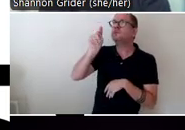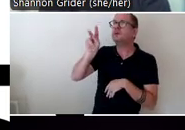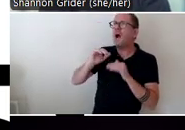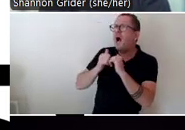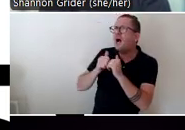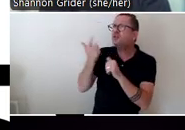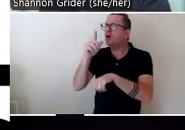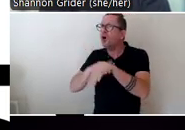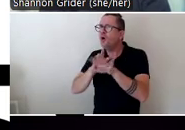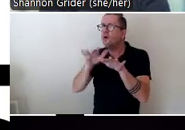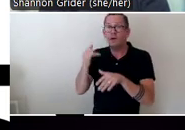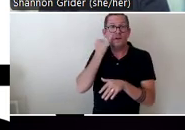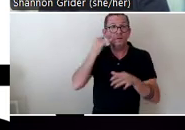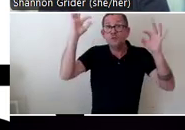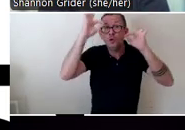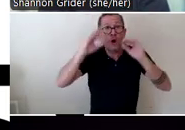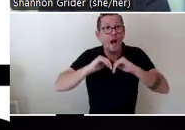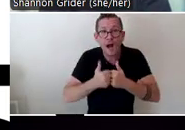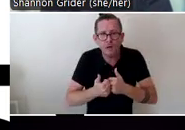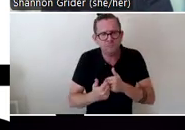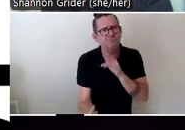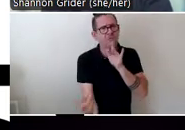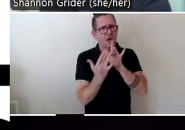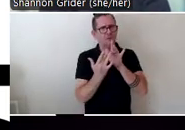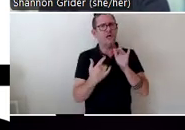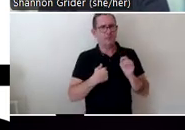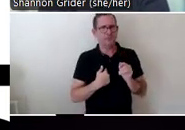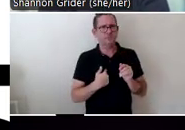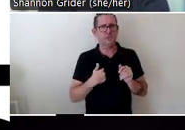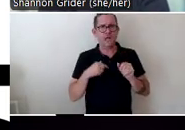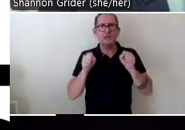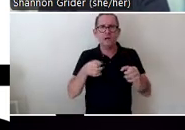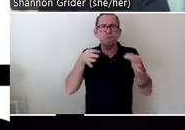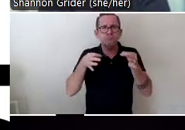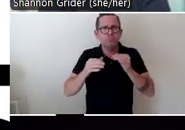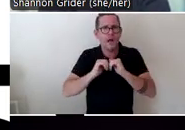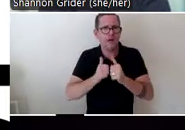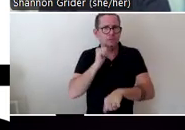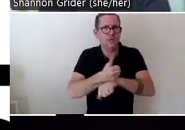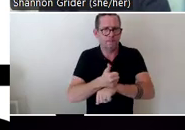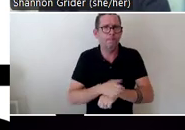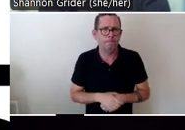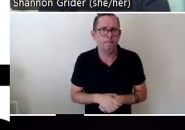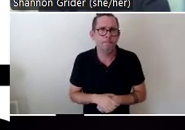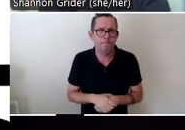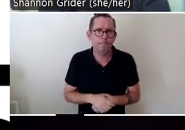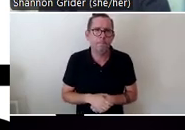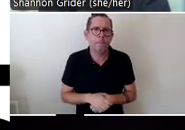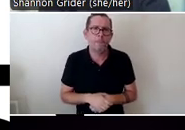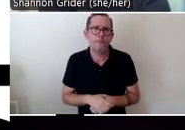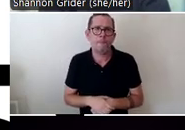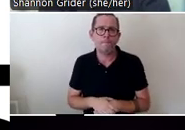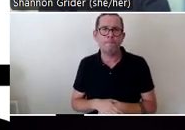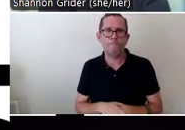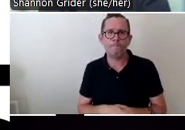in whatever waiting room or area where you are. If you don't know how to turn on your captioning, please just contact me. I can show